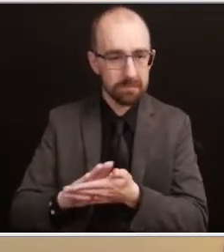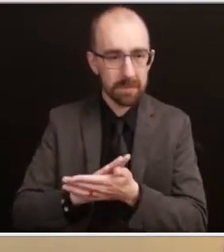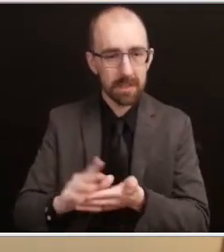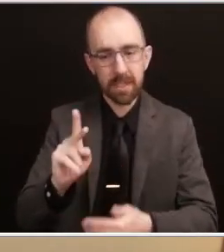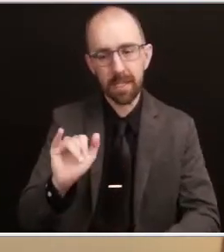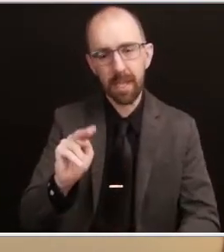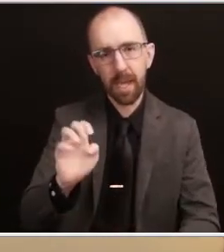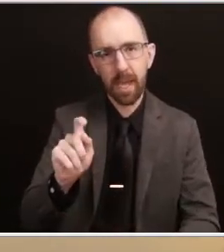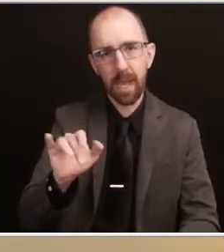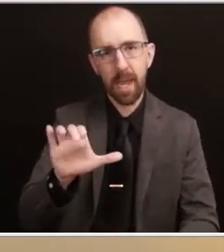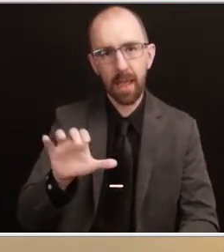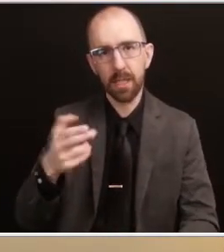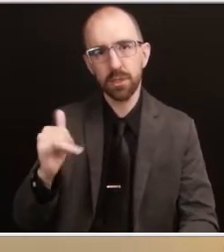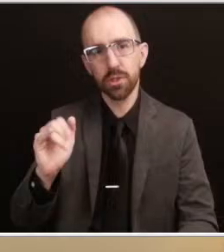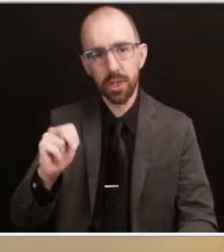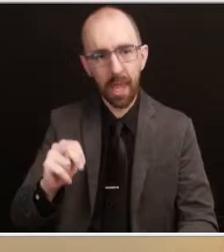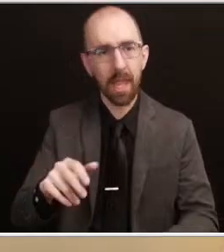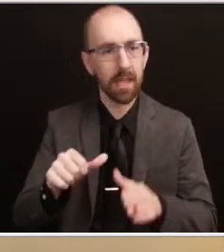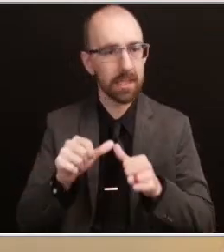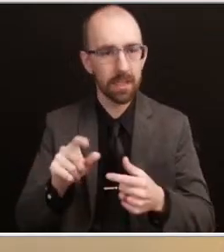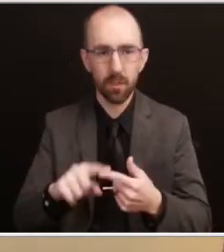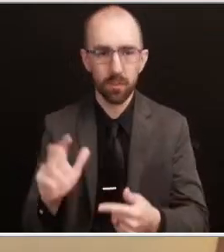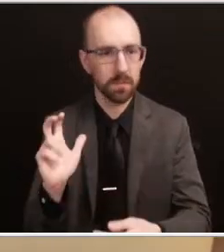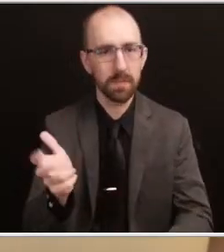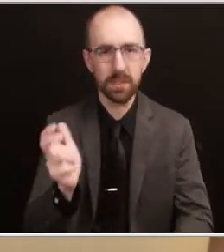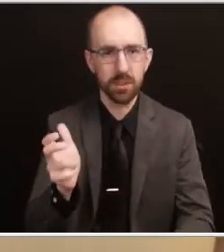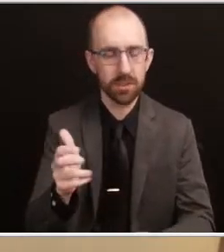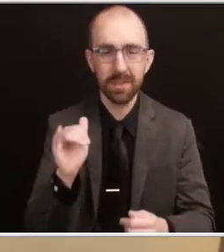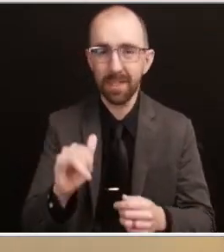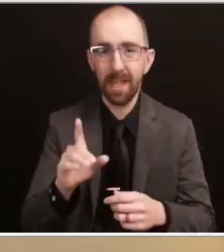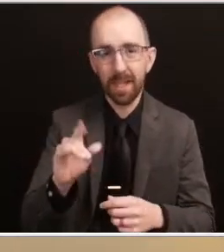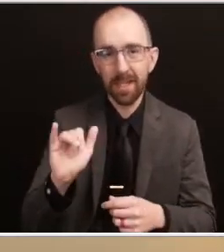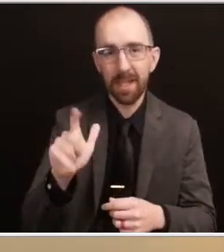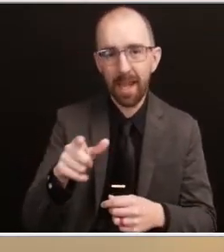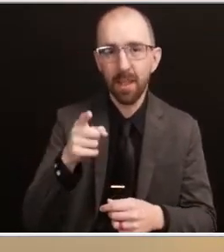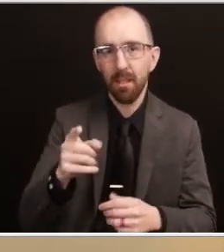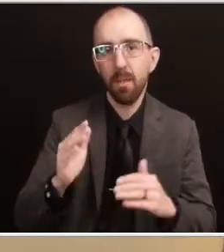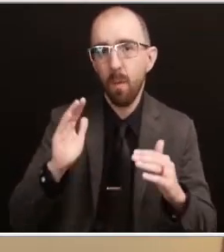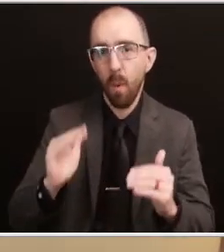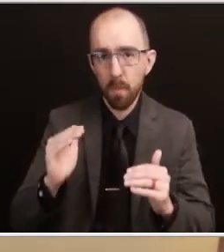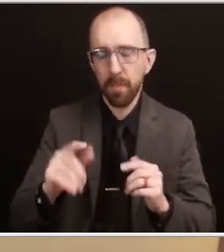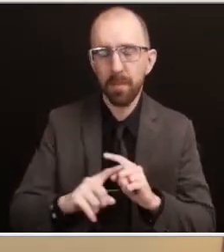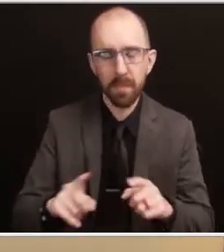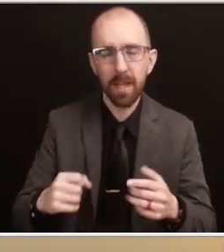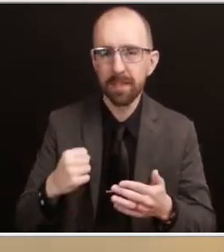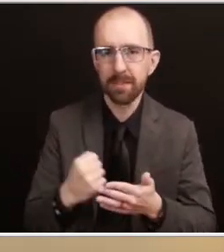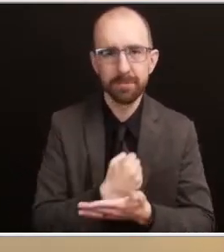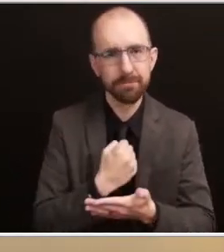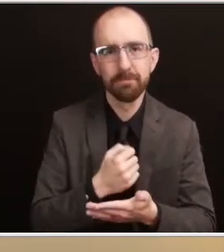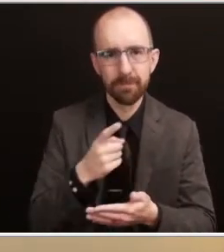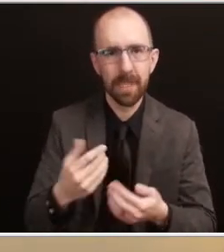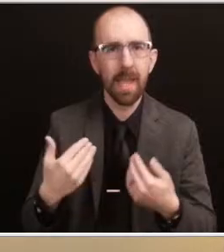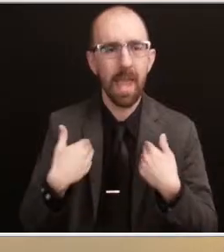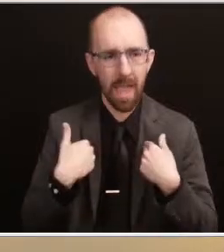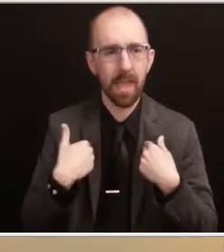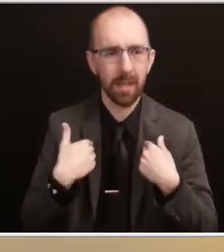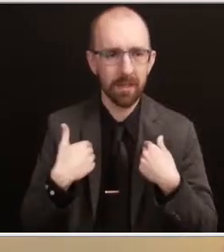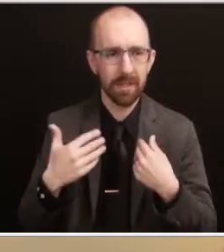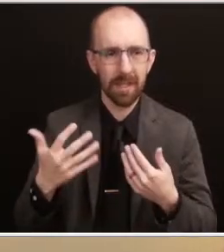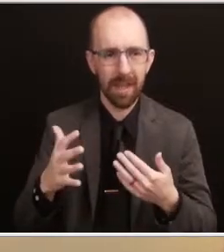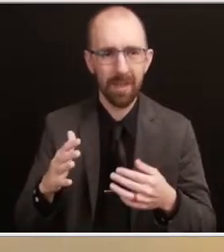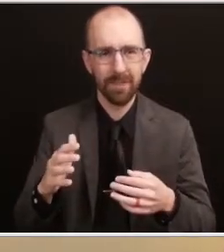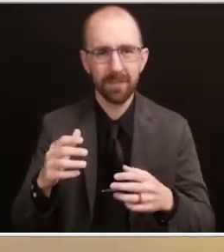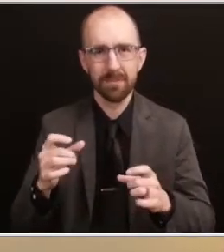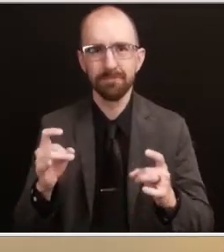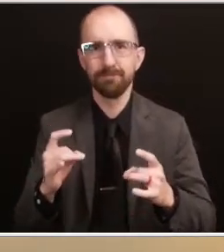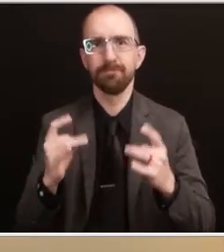then hopefully they can continue to pitch. And that's what Daniel was hoping, but he had kind of a